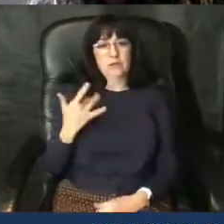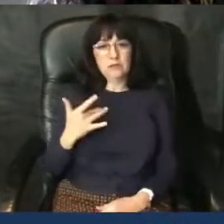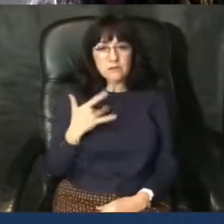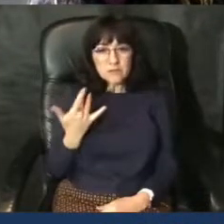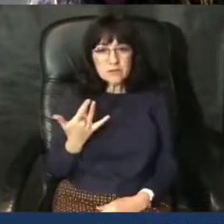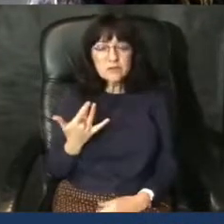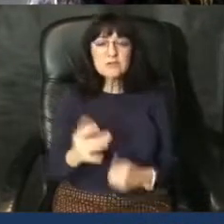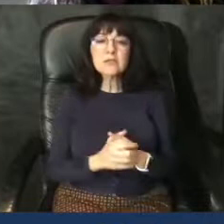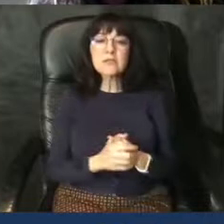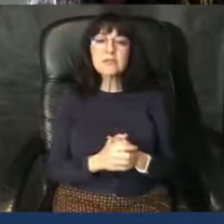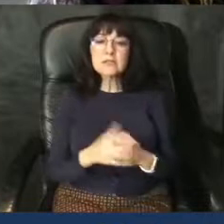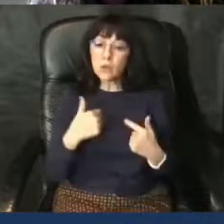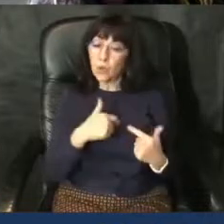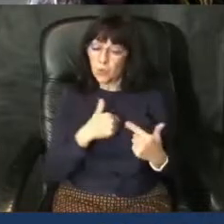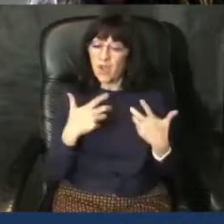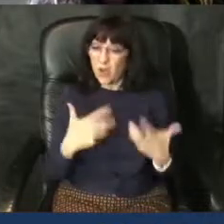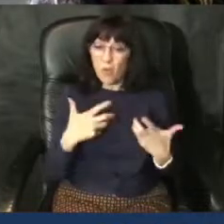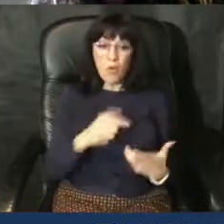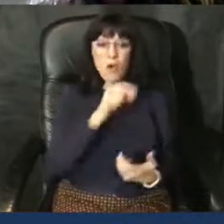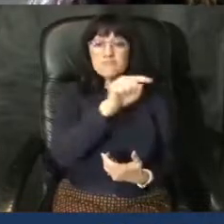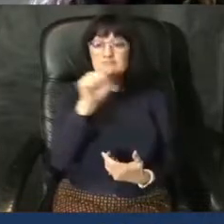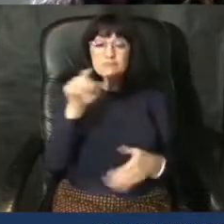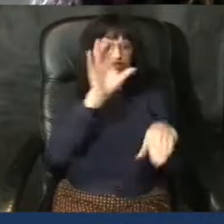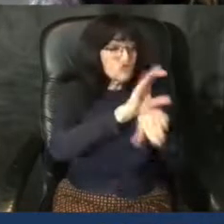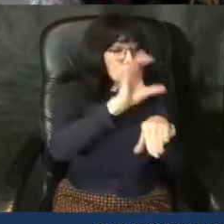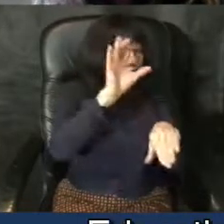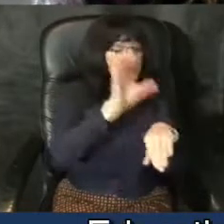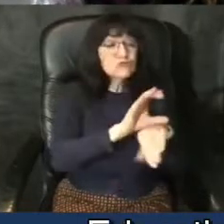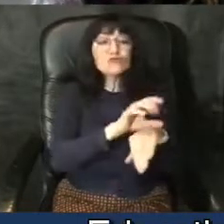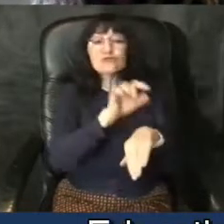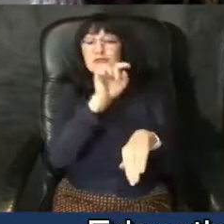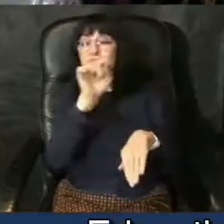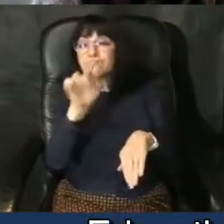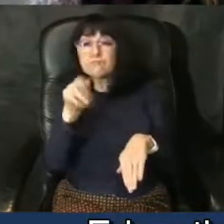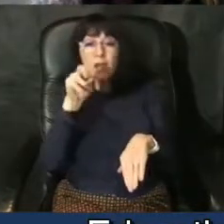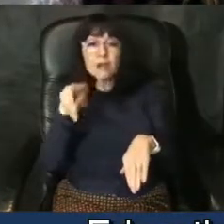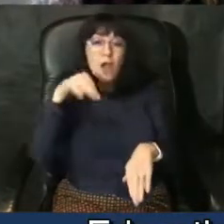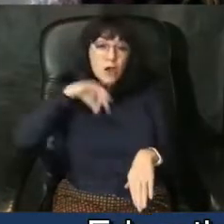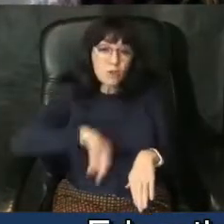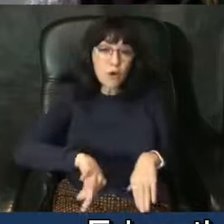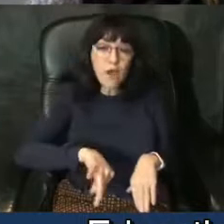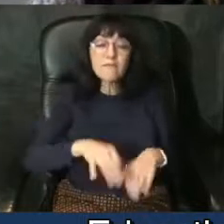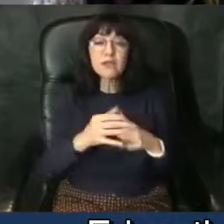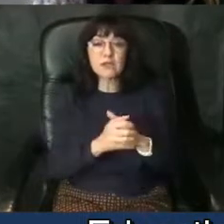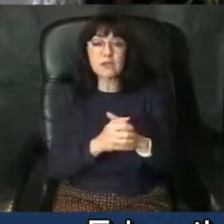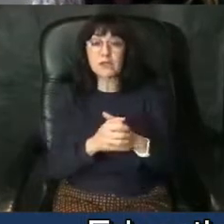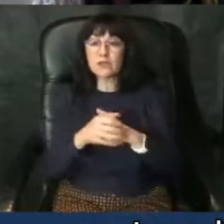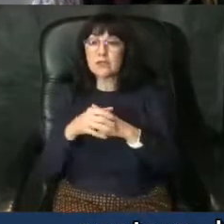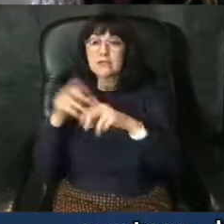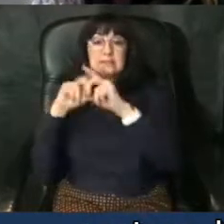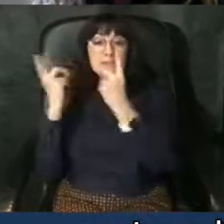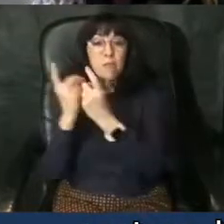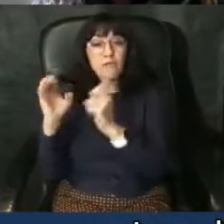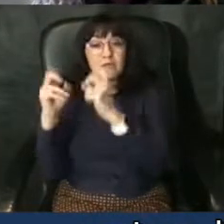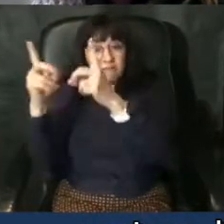nonprofit community, our ministers, whether it be our Department of Education players, reentry coming out of the correction